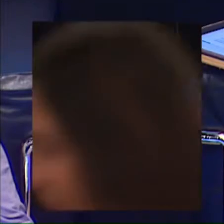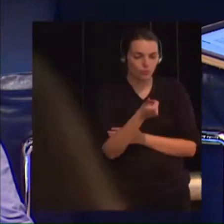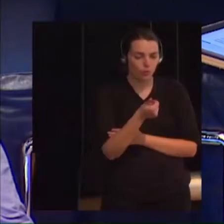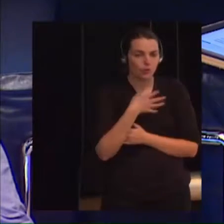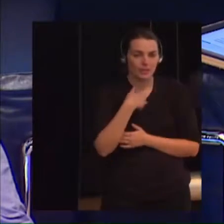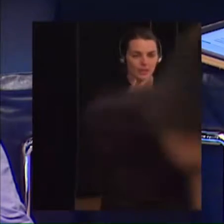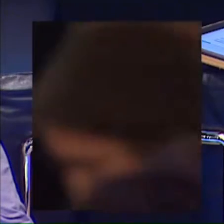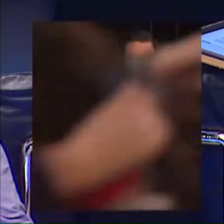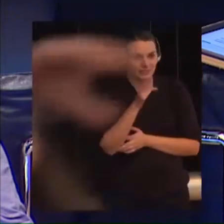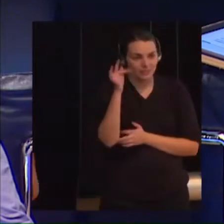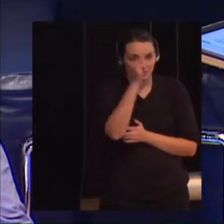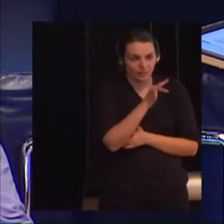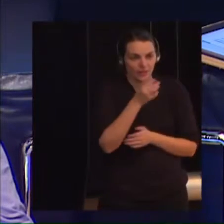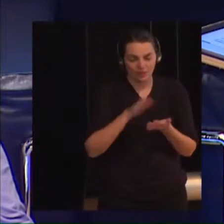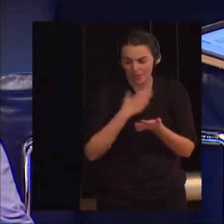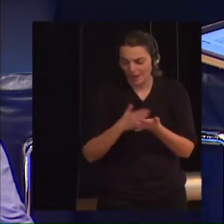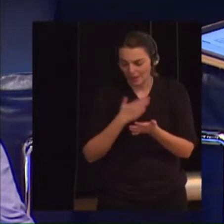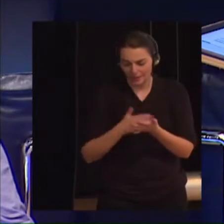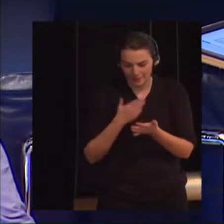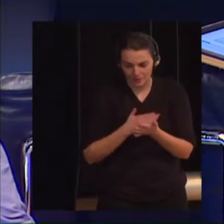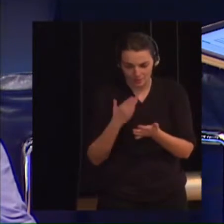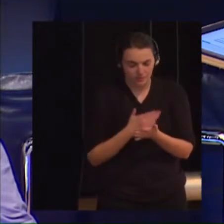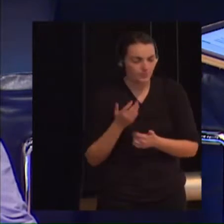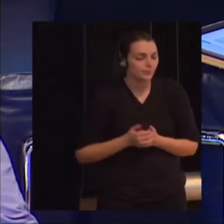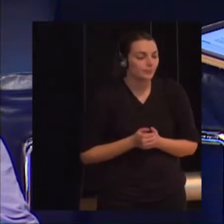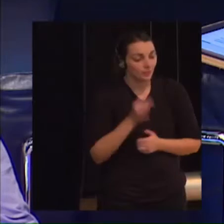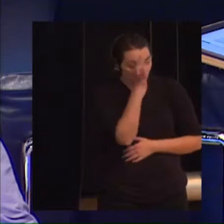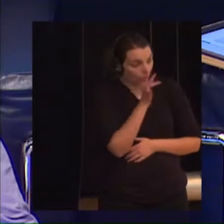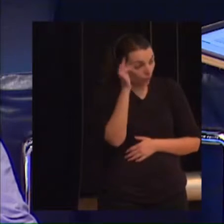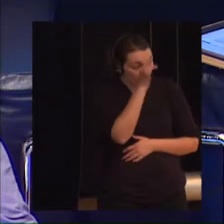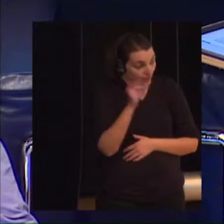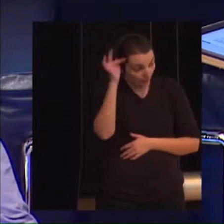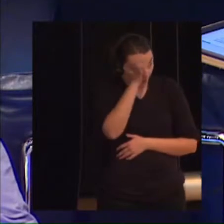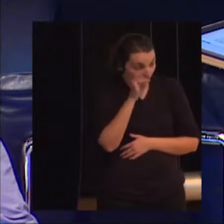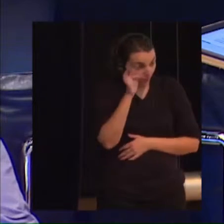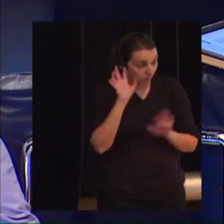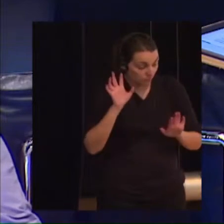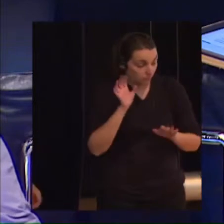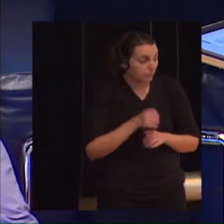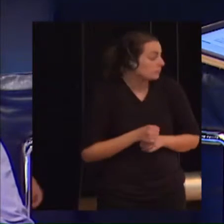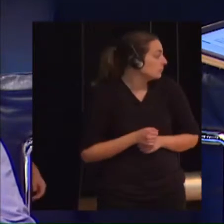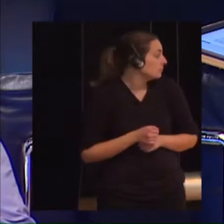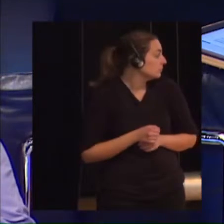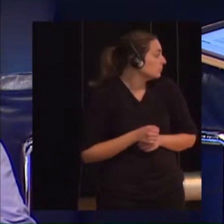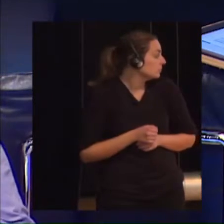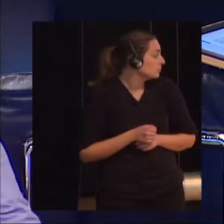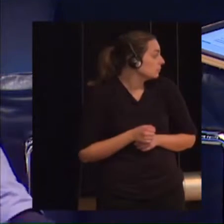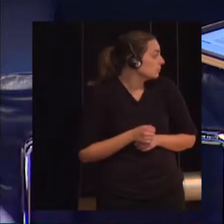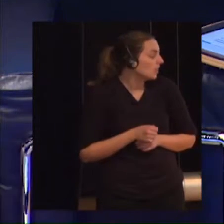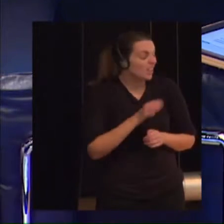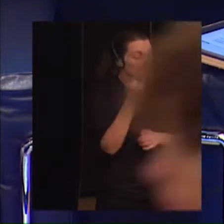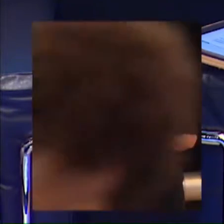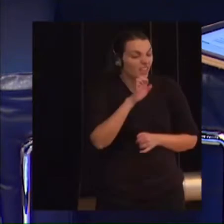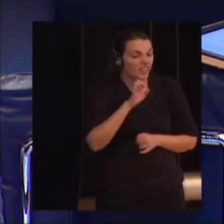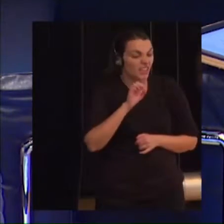assumption that, as someone said before, comunicación transforma. I think it was Jesús sitting in this sofa. And it's true, you